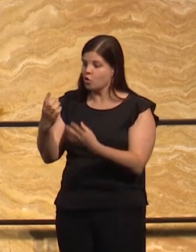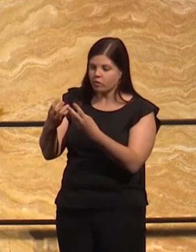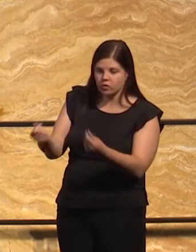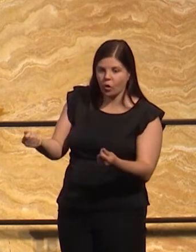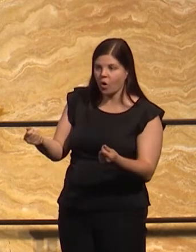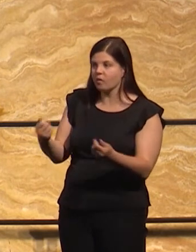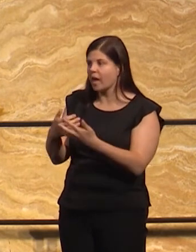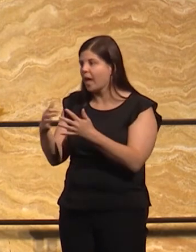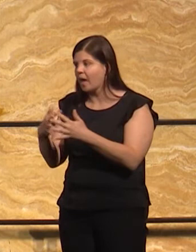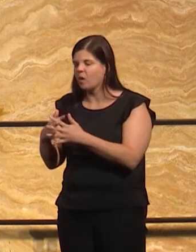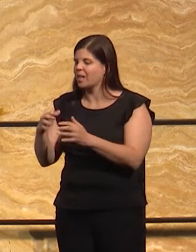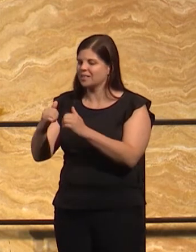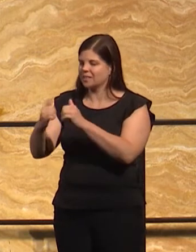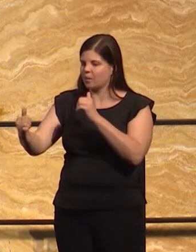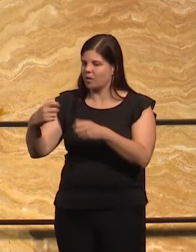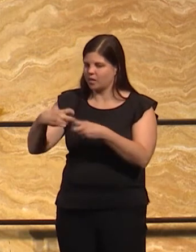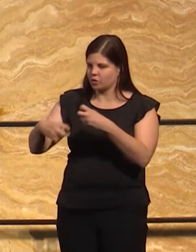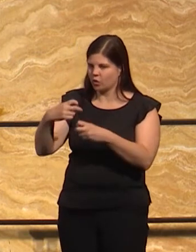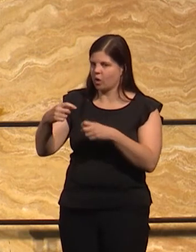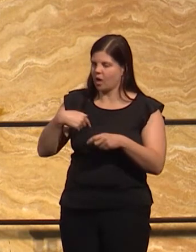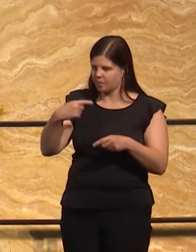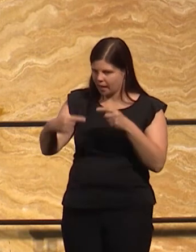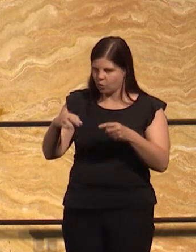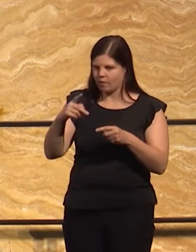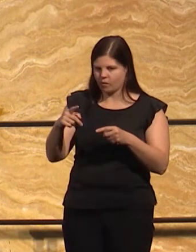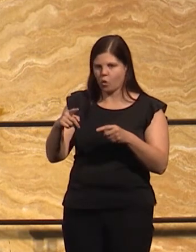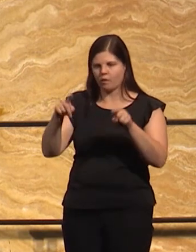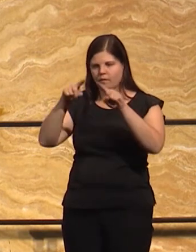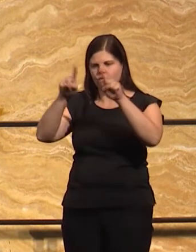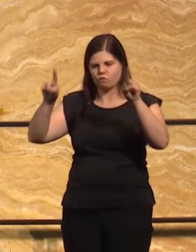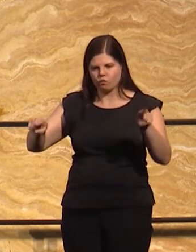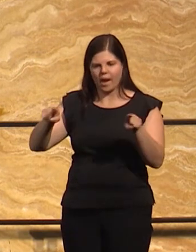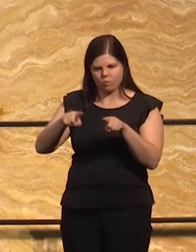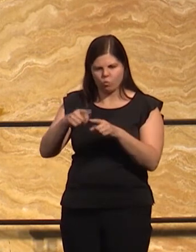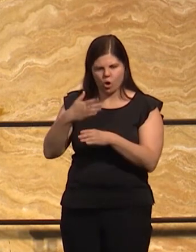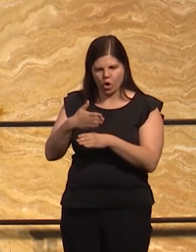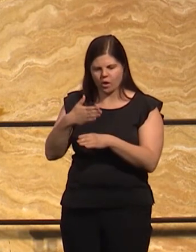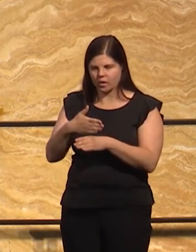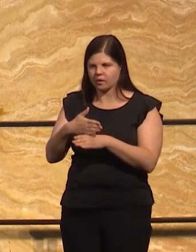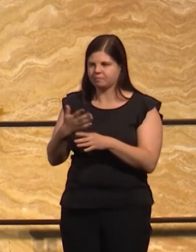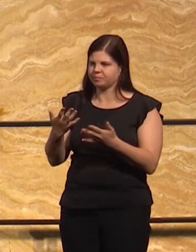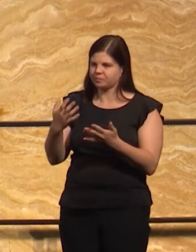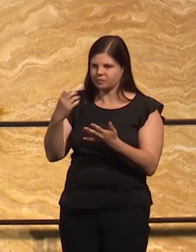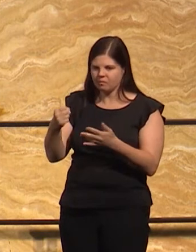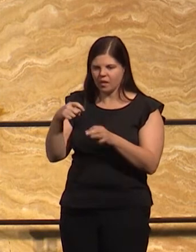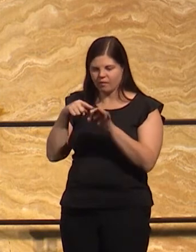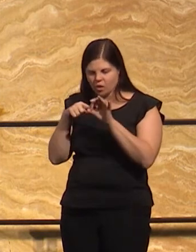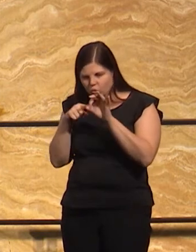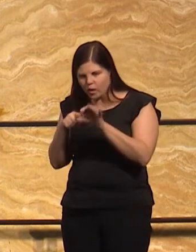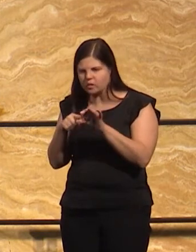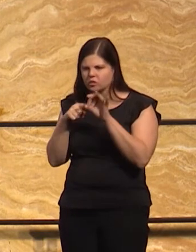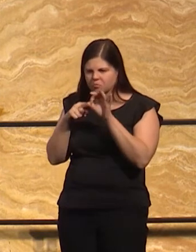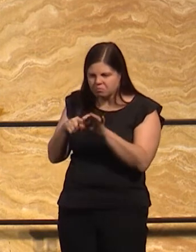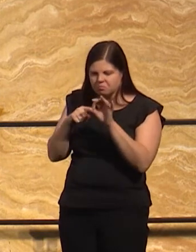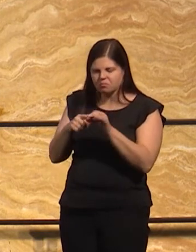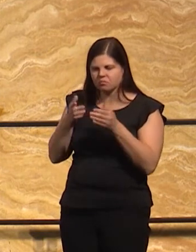it is a different issue. All I'm arguing for is a framework and a set of questions that allow us to move that society towards what